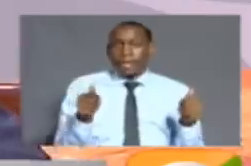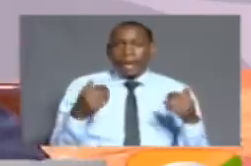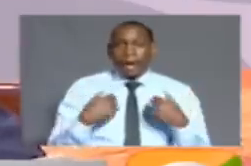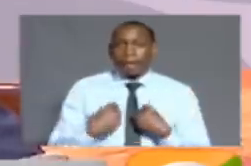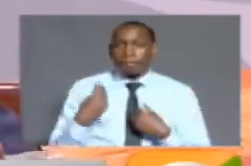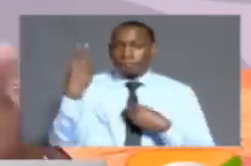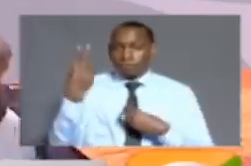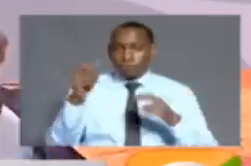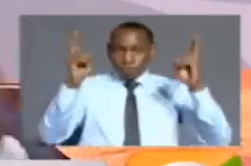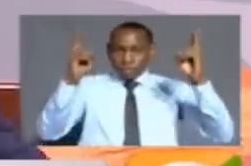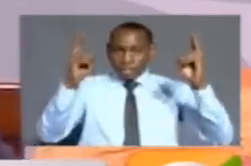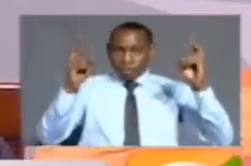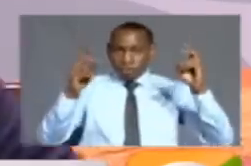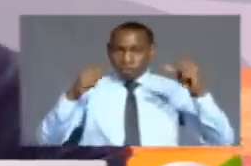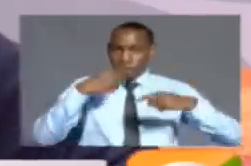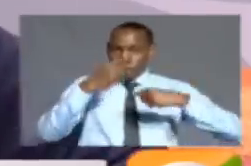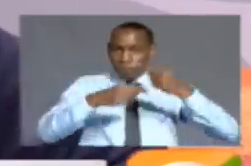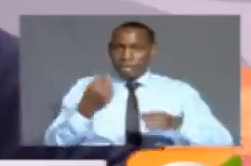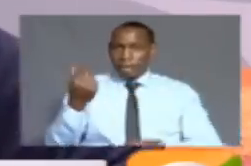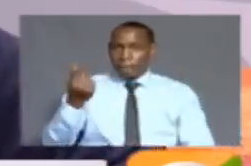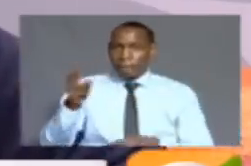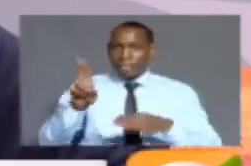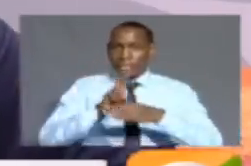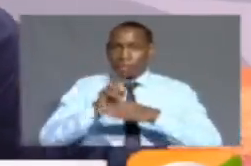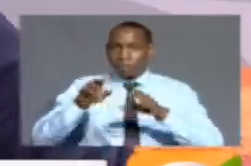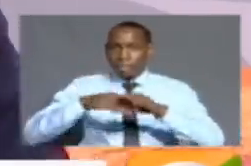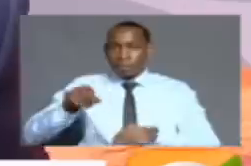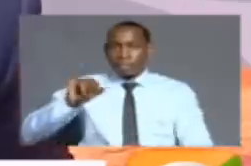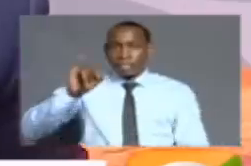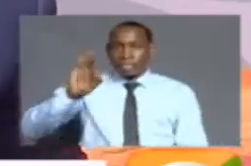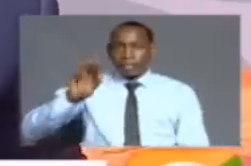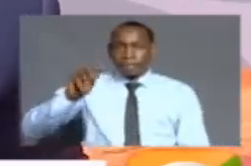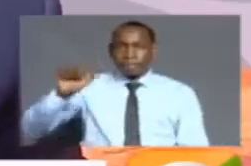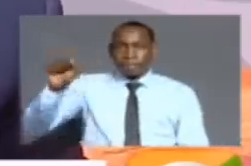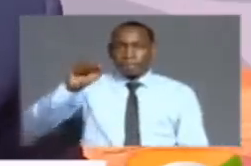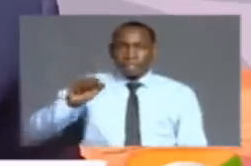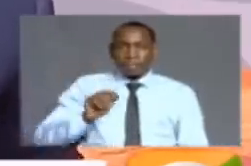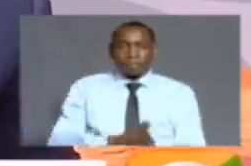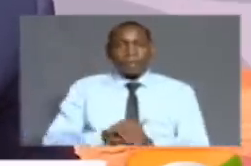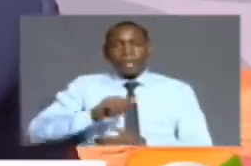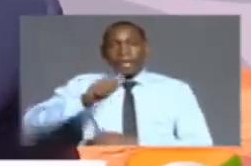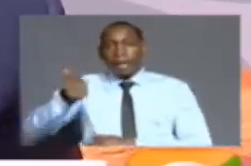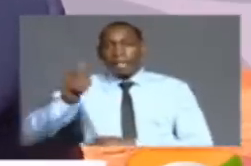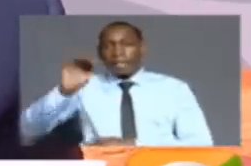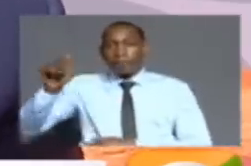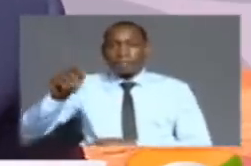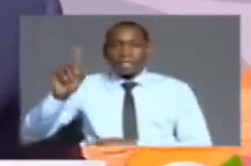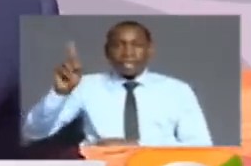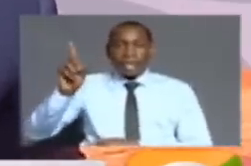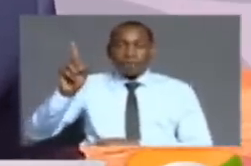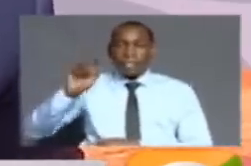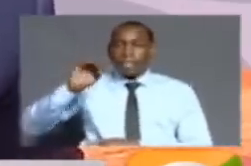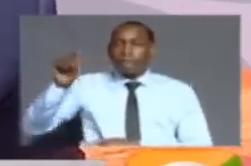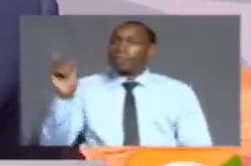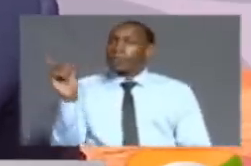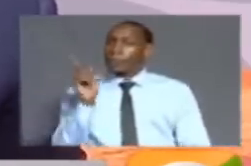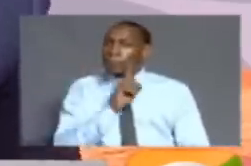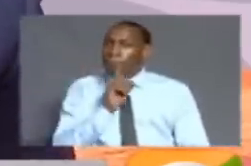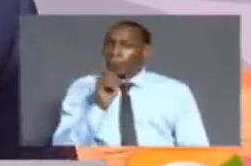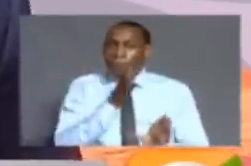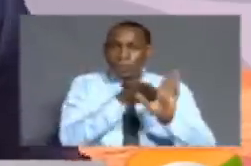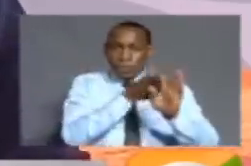issues happening here. Money is being spent outside IFMIS. Right. Nairobi County is another den of thieves. They